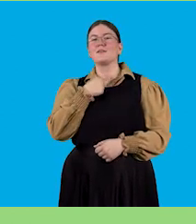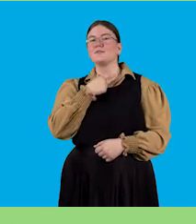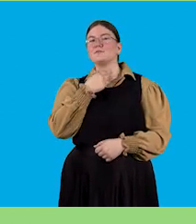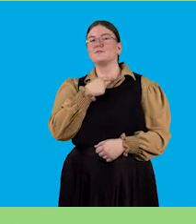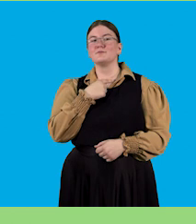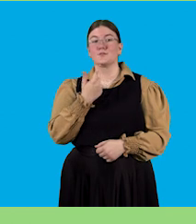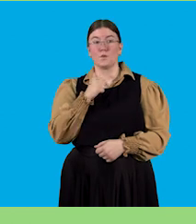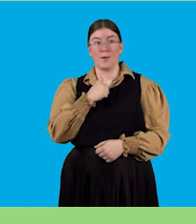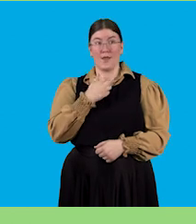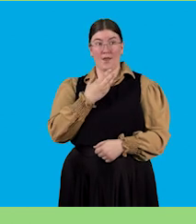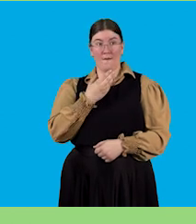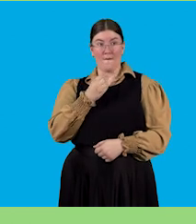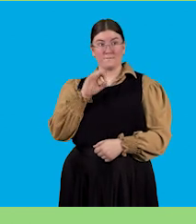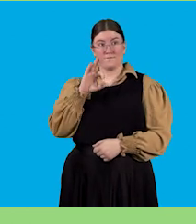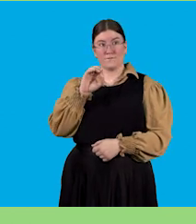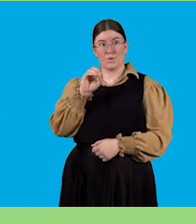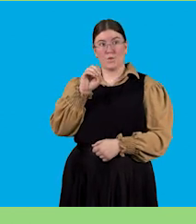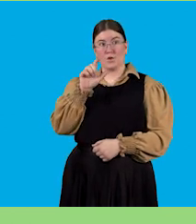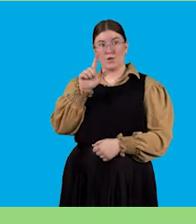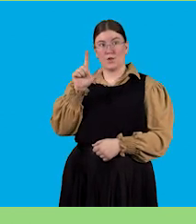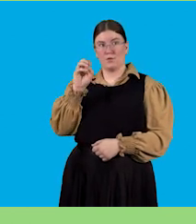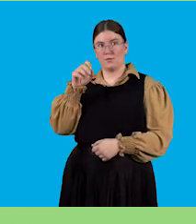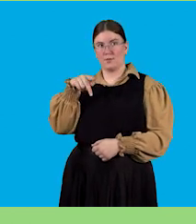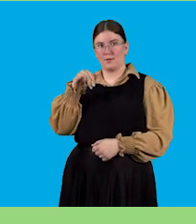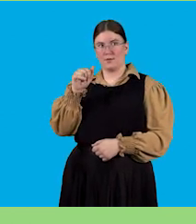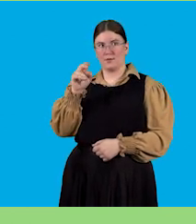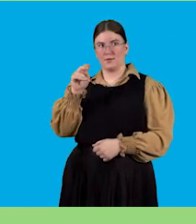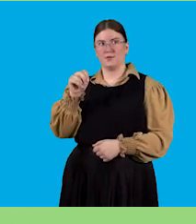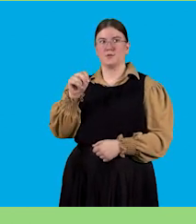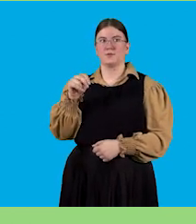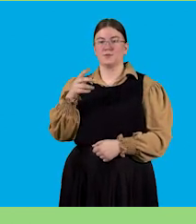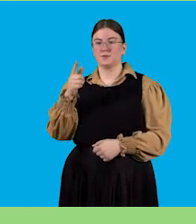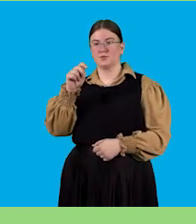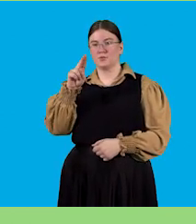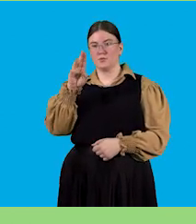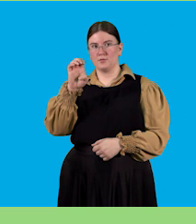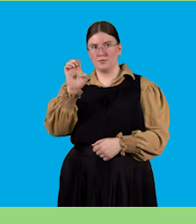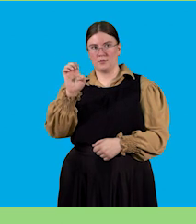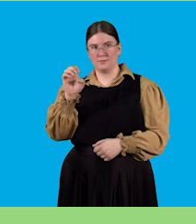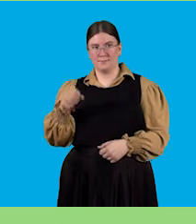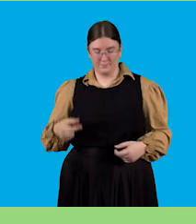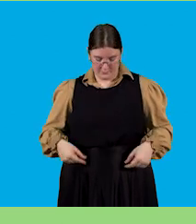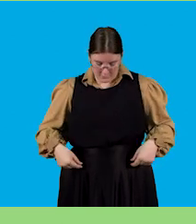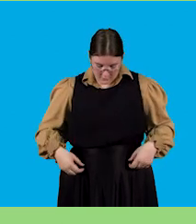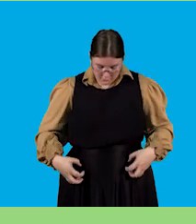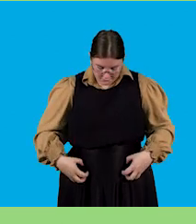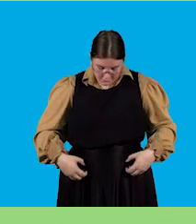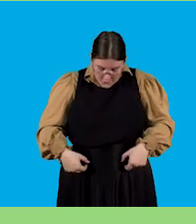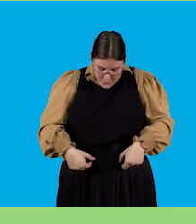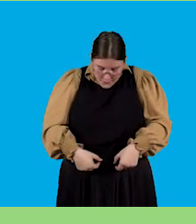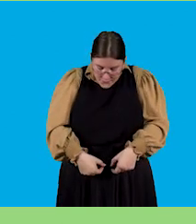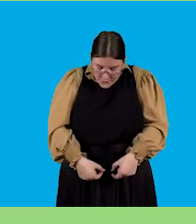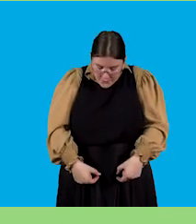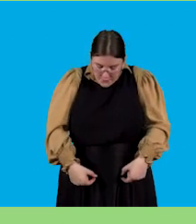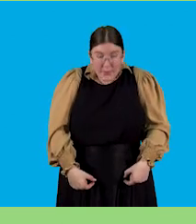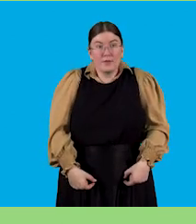We then have the fallopian tubes, okay? We find fallopian tubes on both ends of